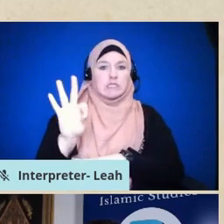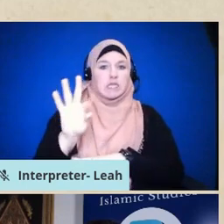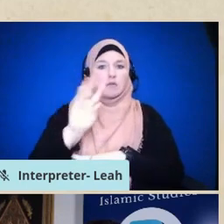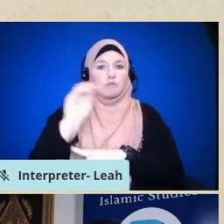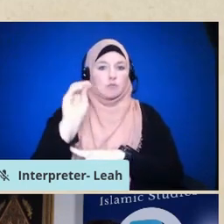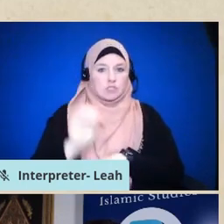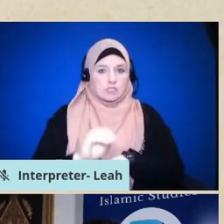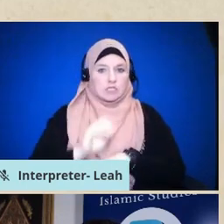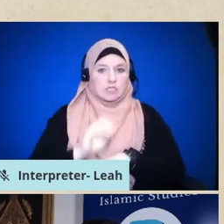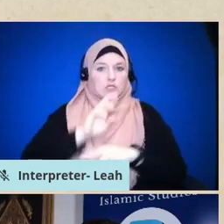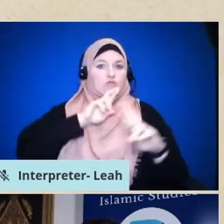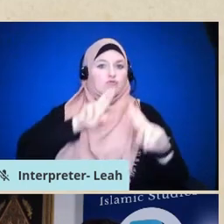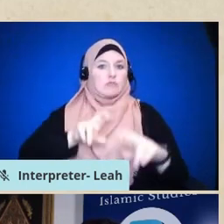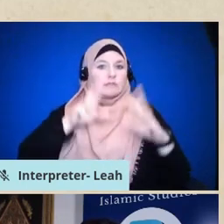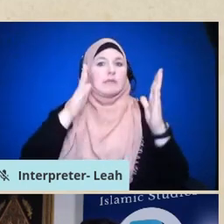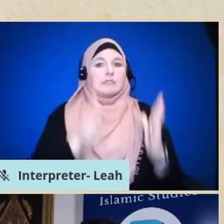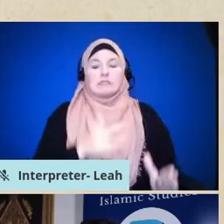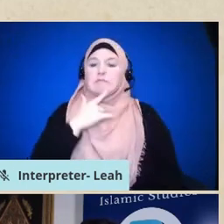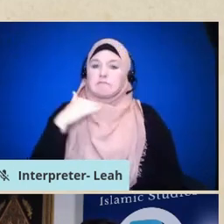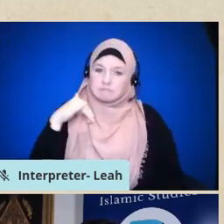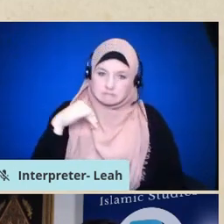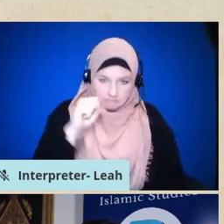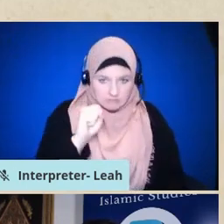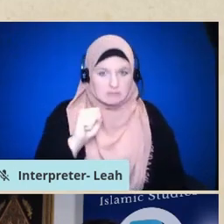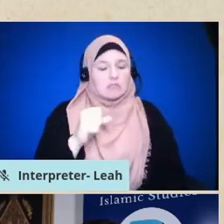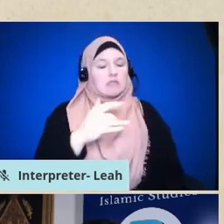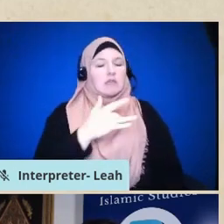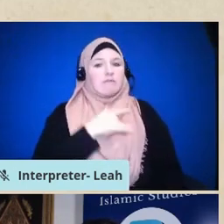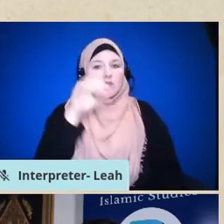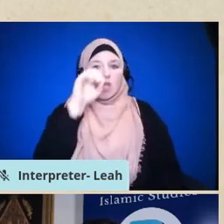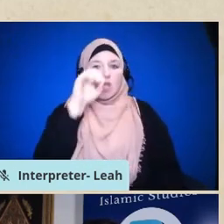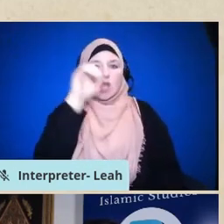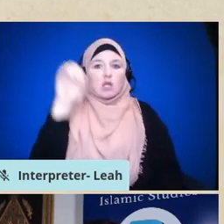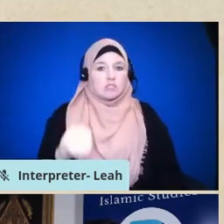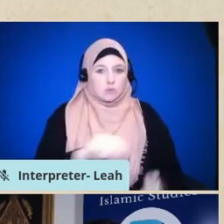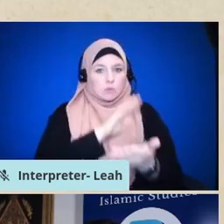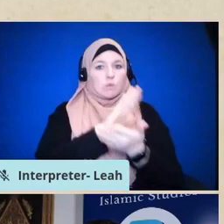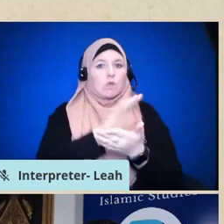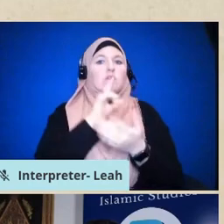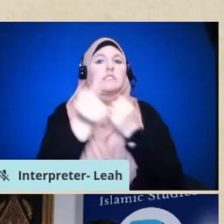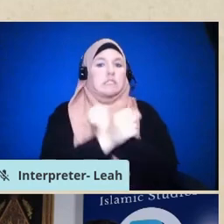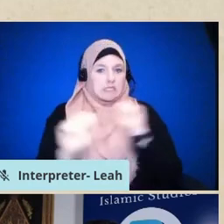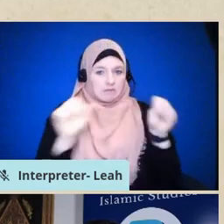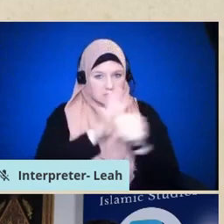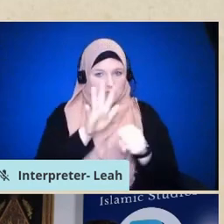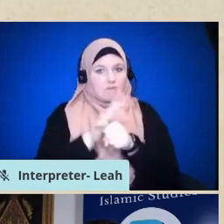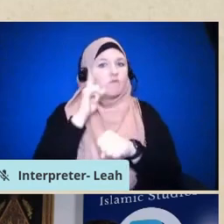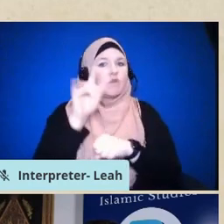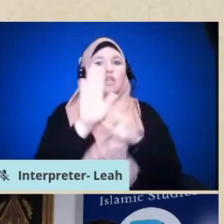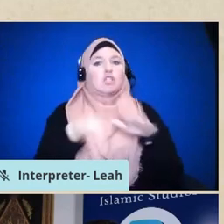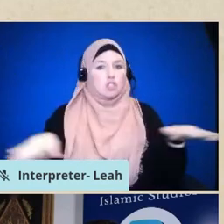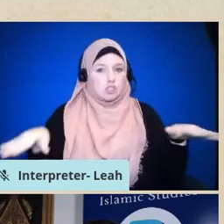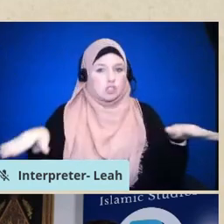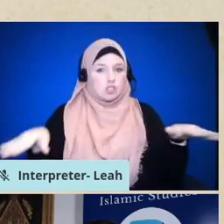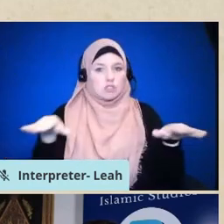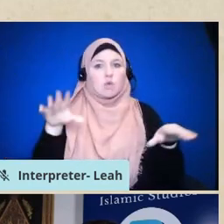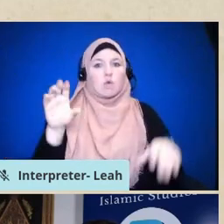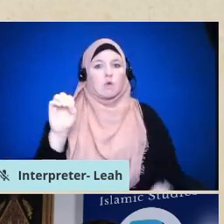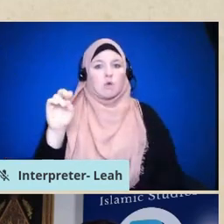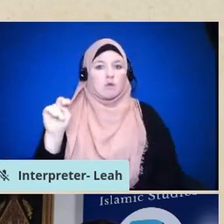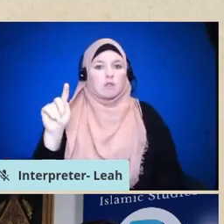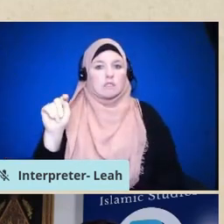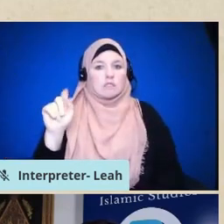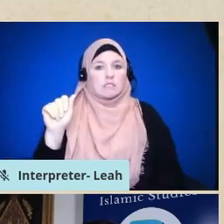69% of respondents said that yes, they feel that Ontario schools are safe enough for their children if they go back to